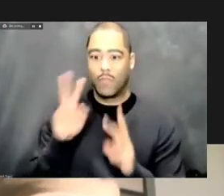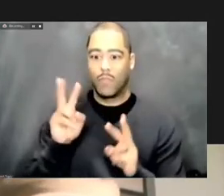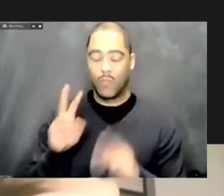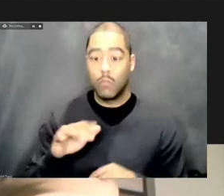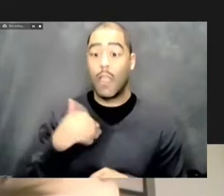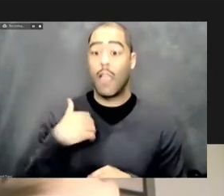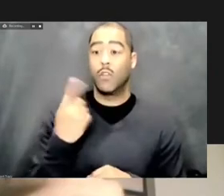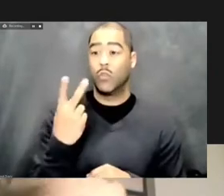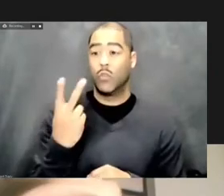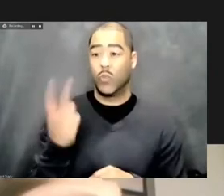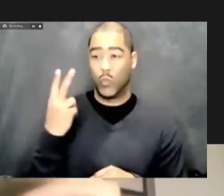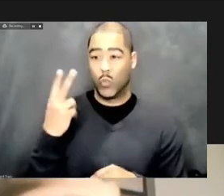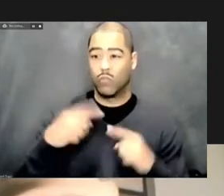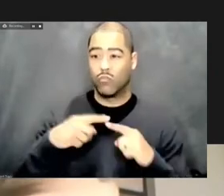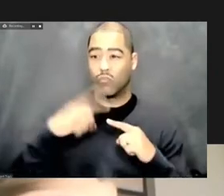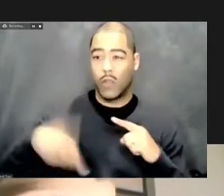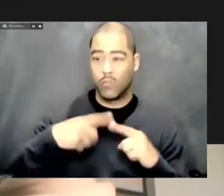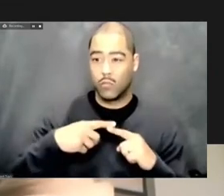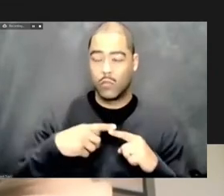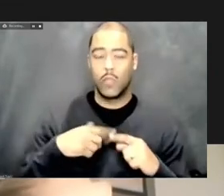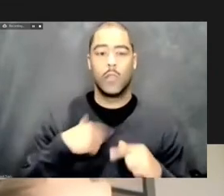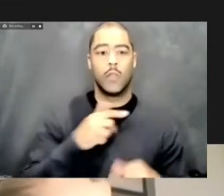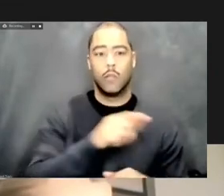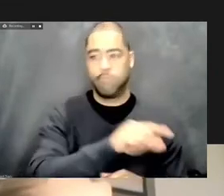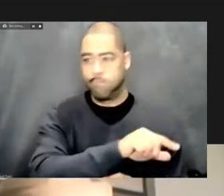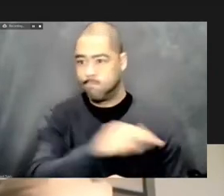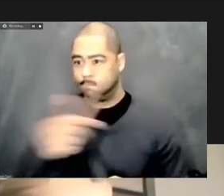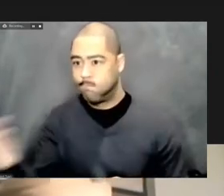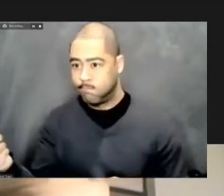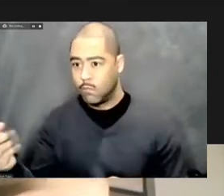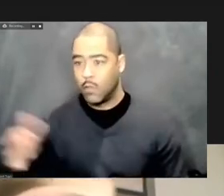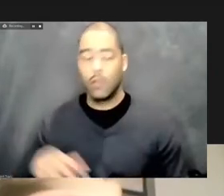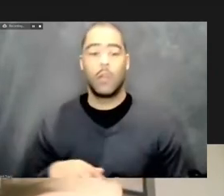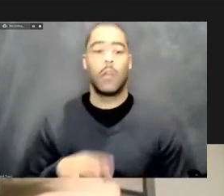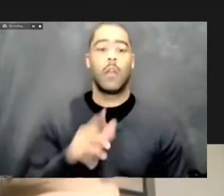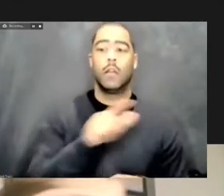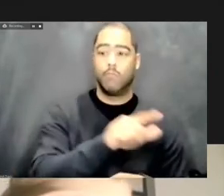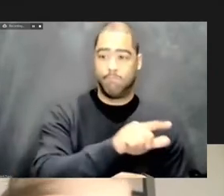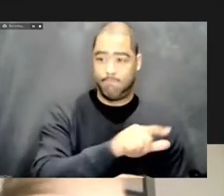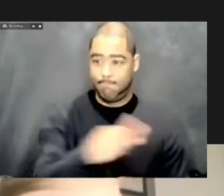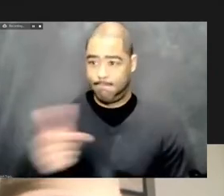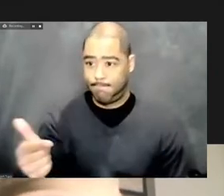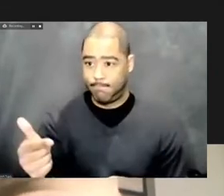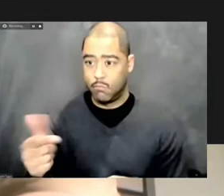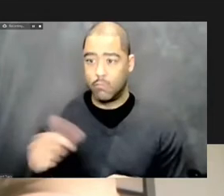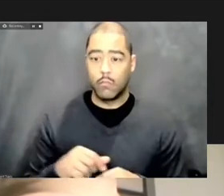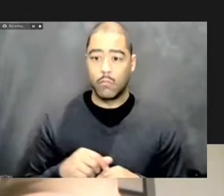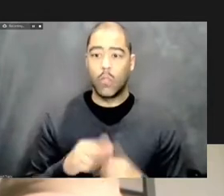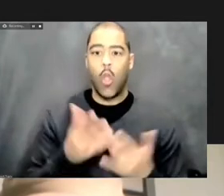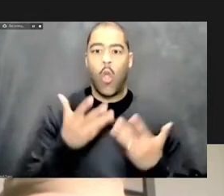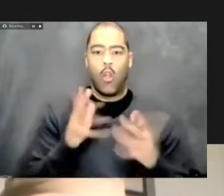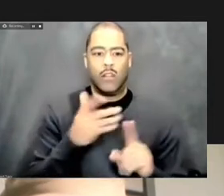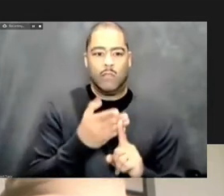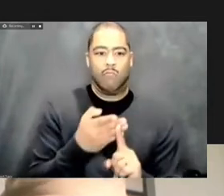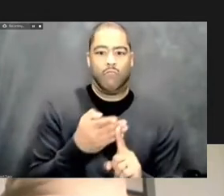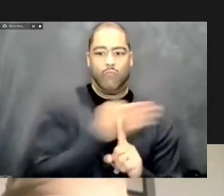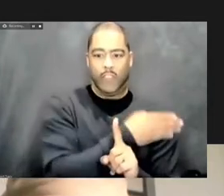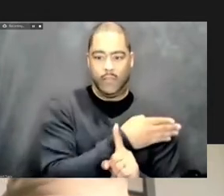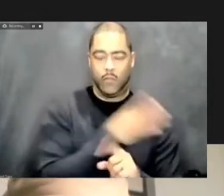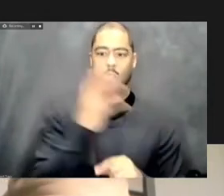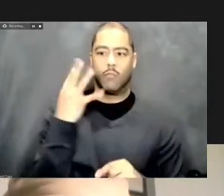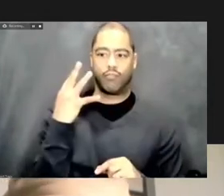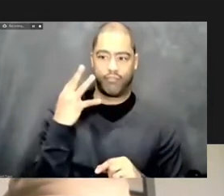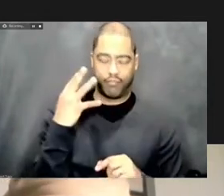tonight, and all of them saw the judge panel and were scored prior to this evening's broadcast.